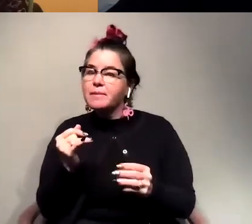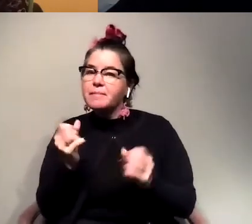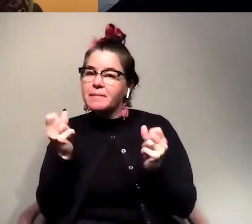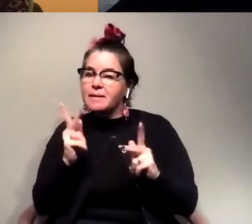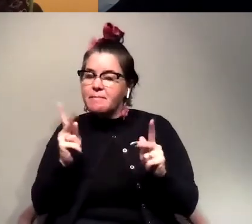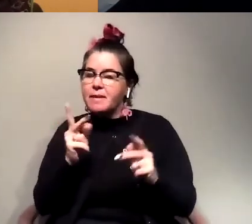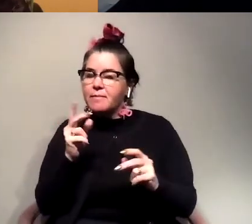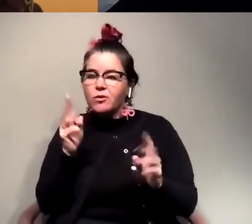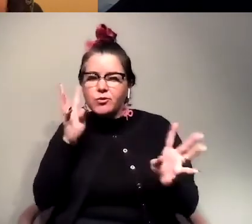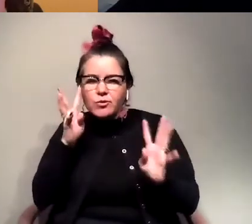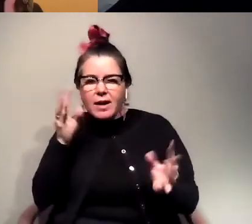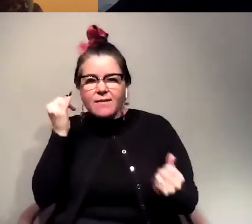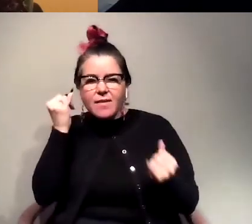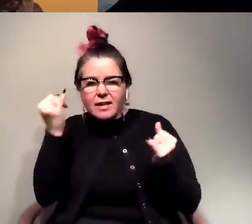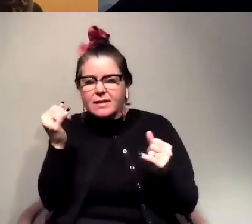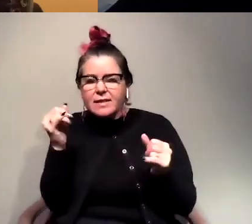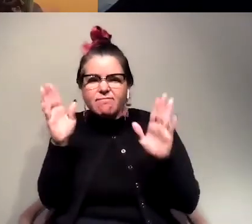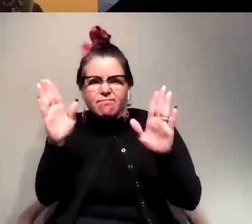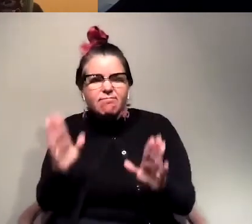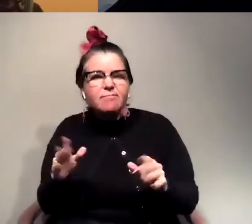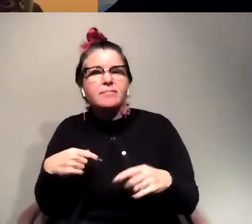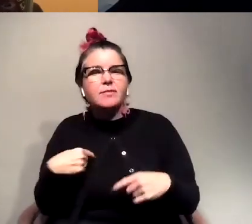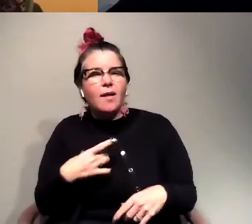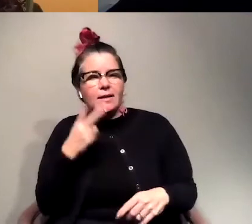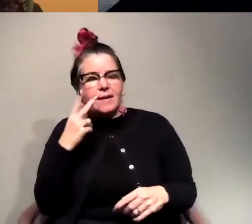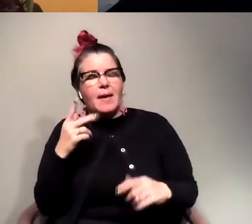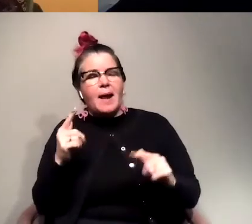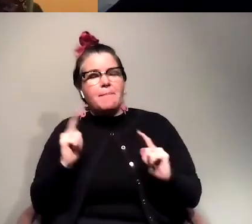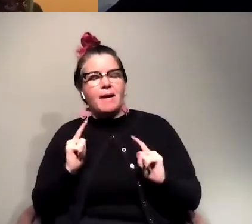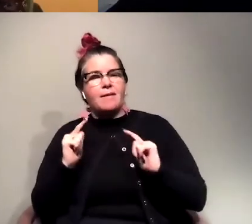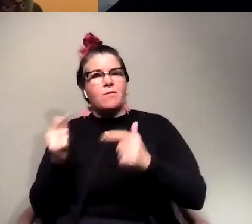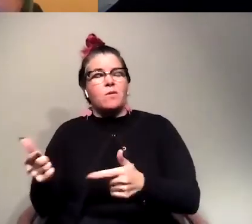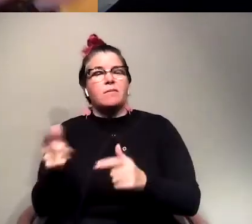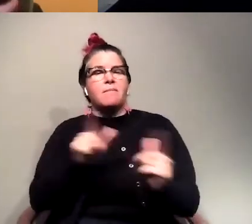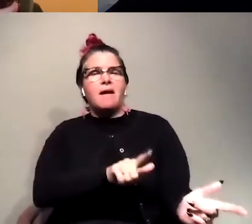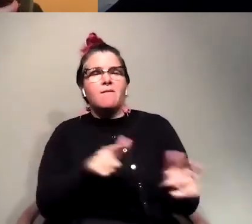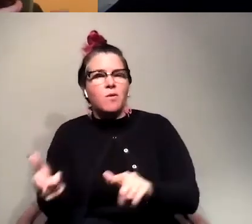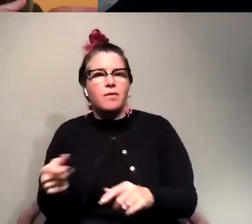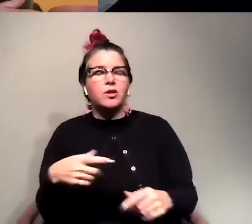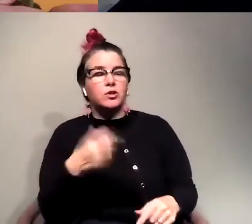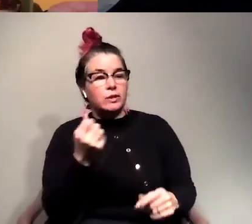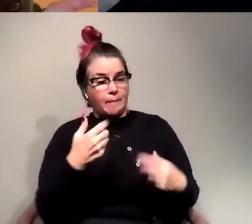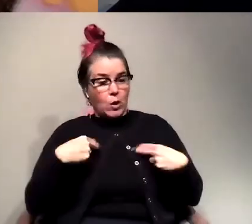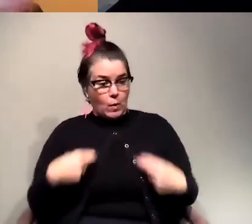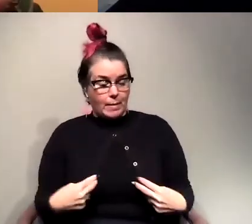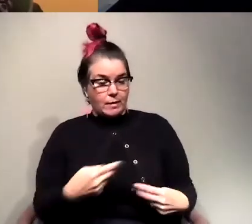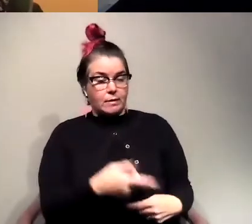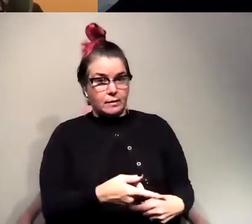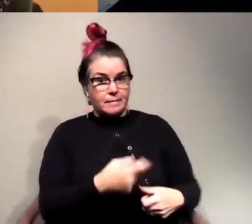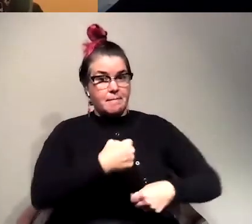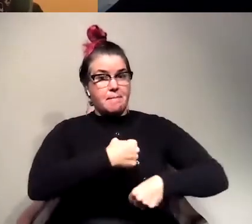really creative ideas. So I really like to see that kind of back and forth between, we took something human, we made